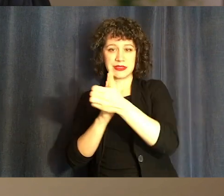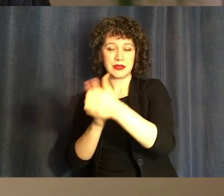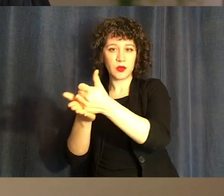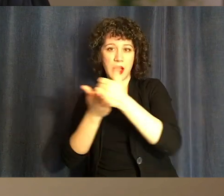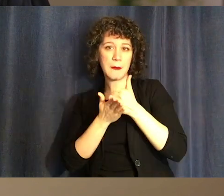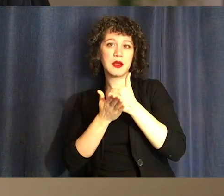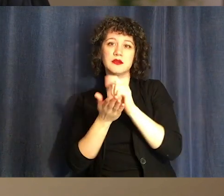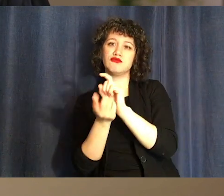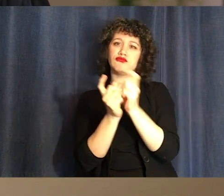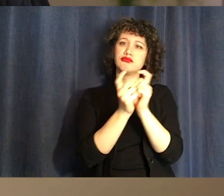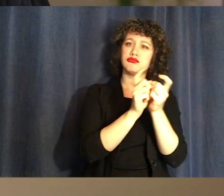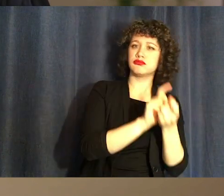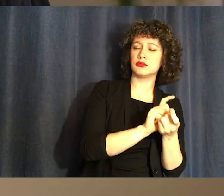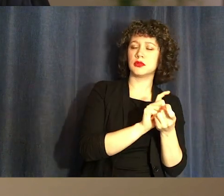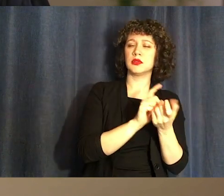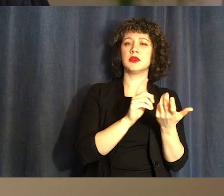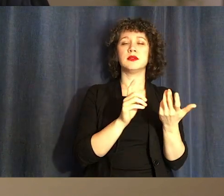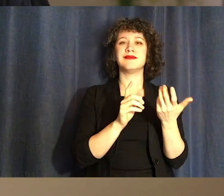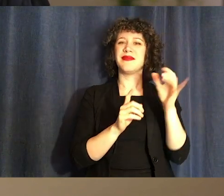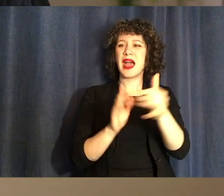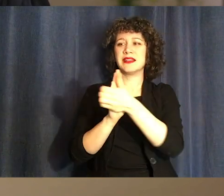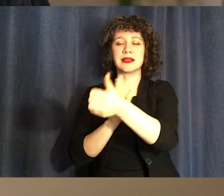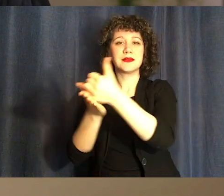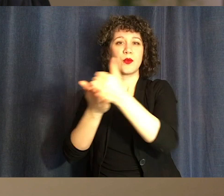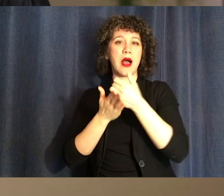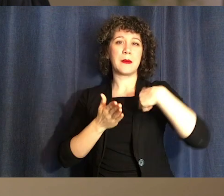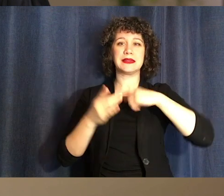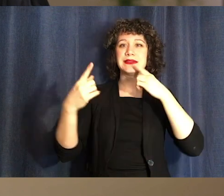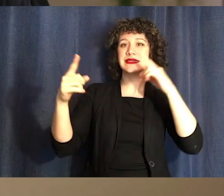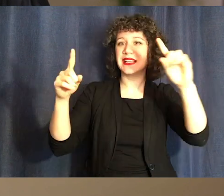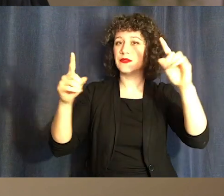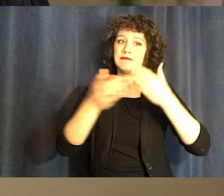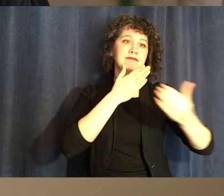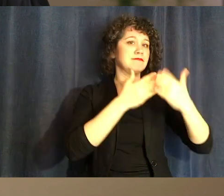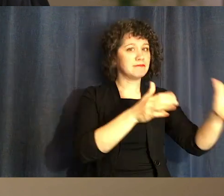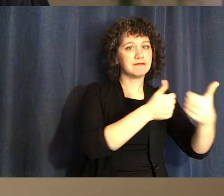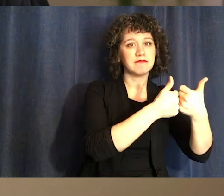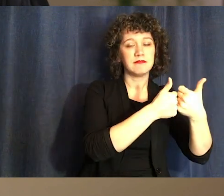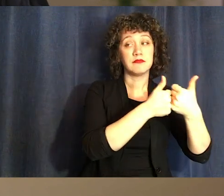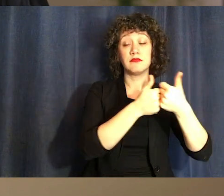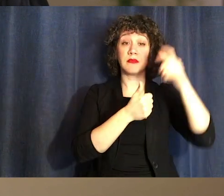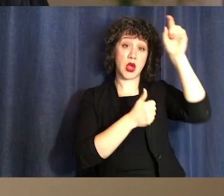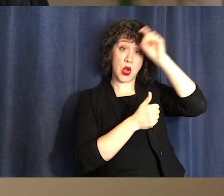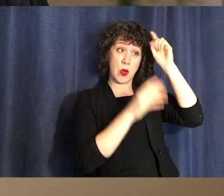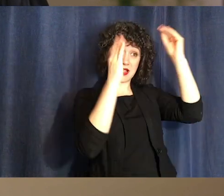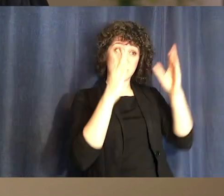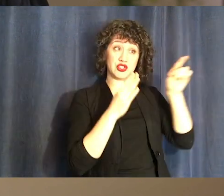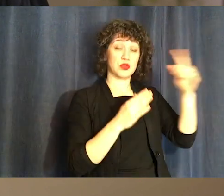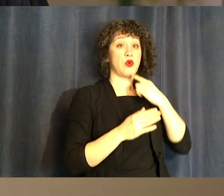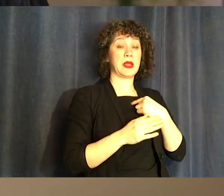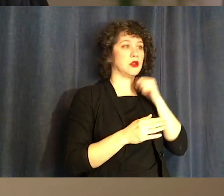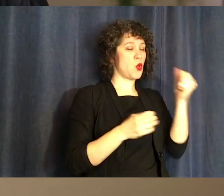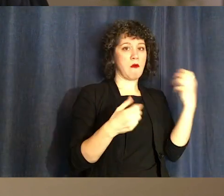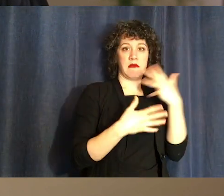make us successful despite any obstacle. A wise teacher once told me, "Do not fear failure, but please be terrified of